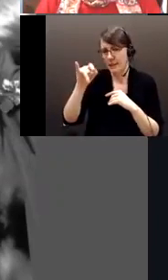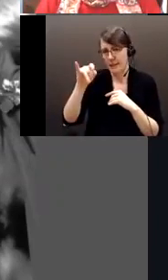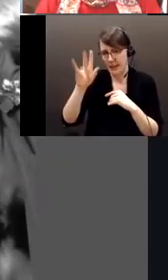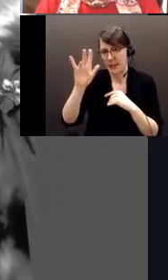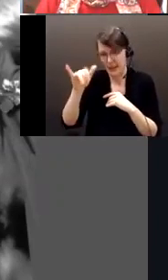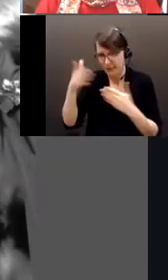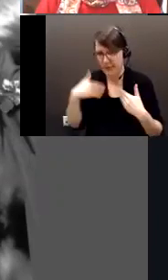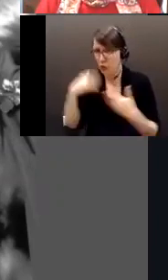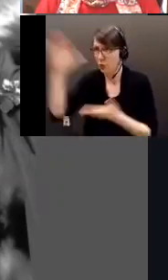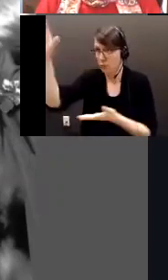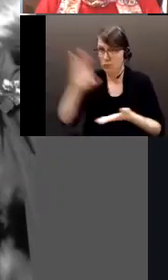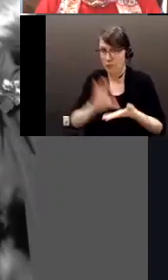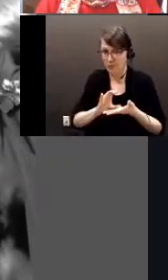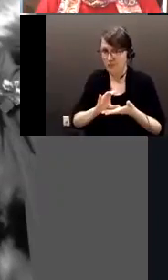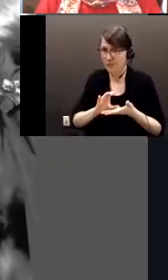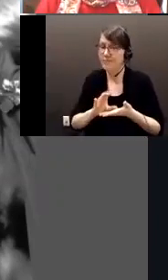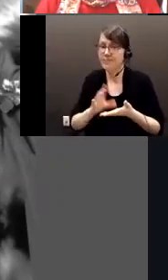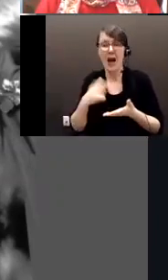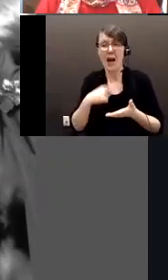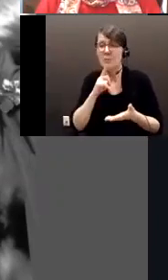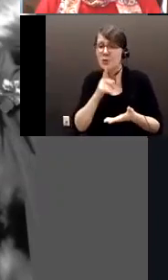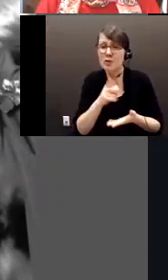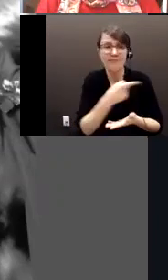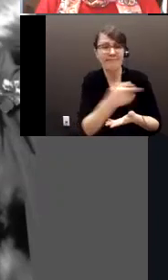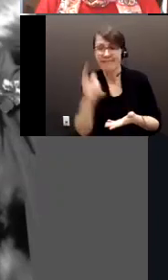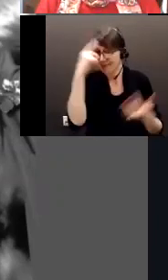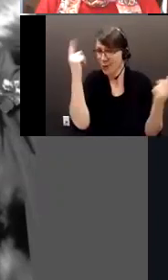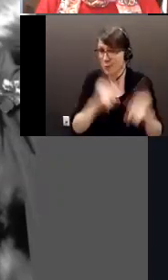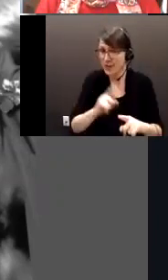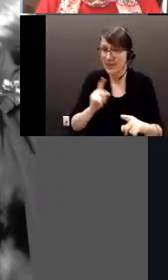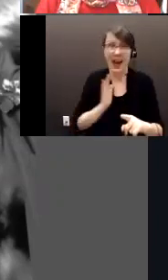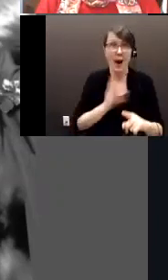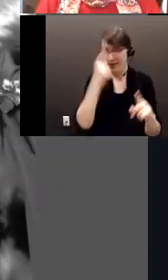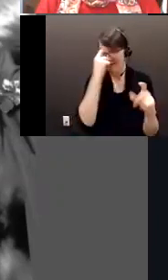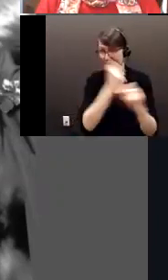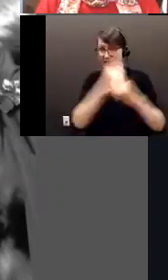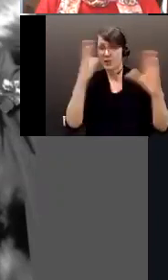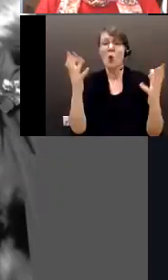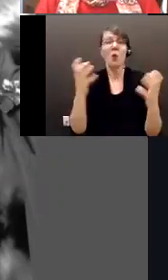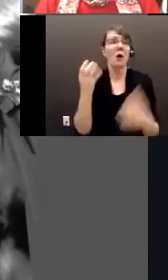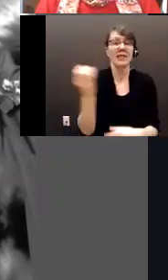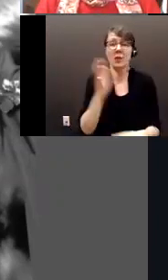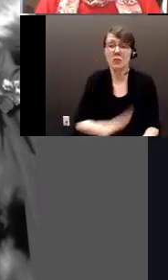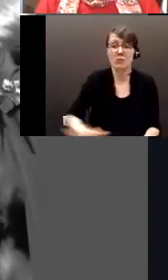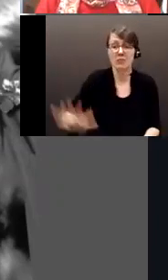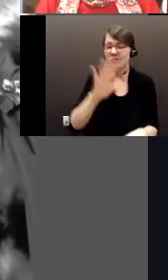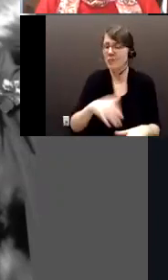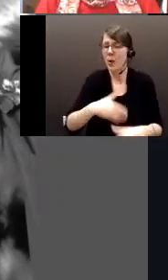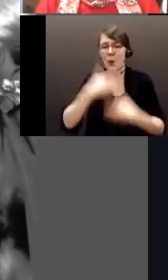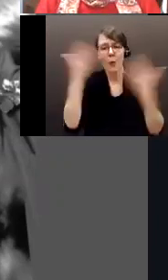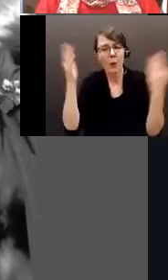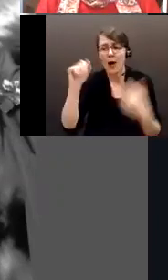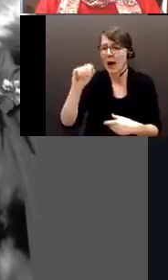we envision an Ontario where all seniors are free from abuse. And I strongly believe that we all play a role in